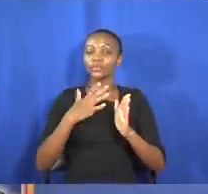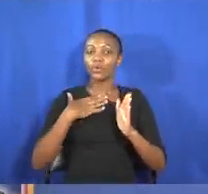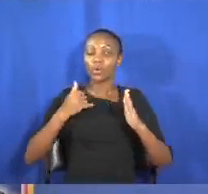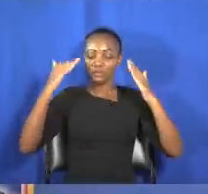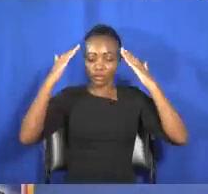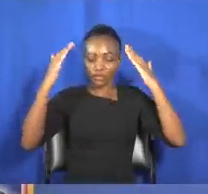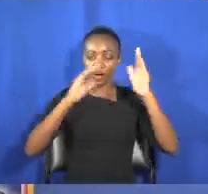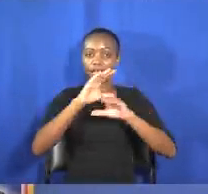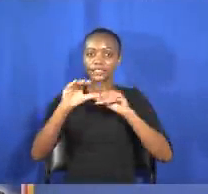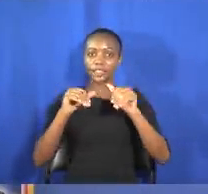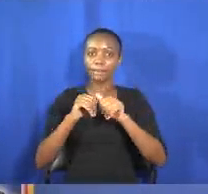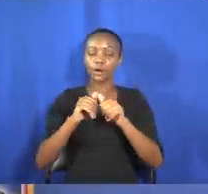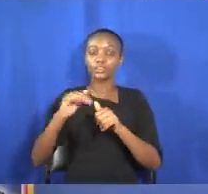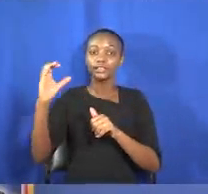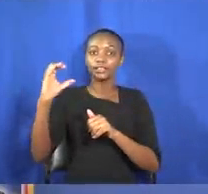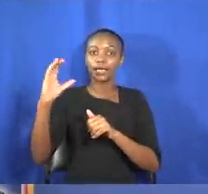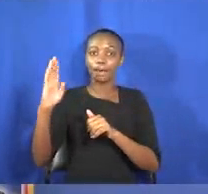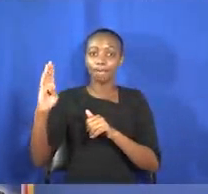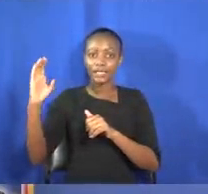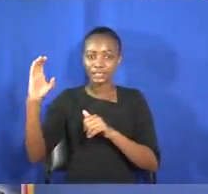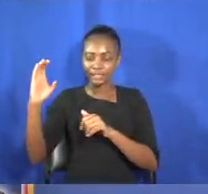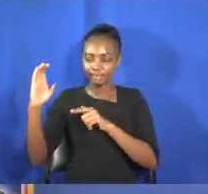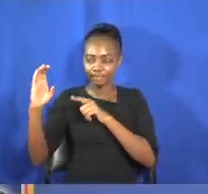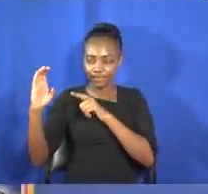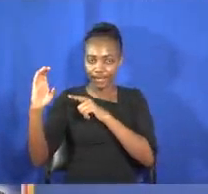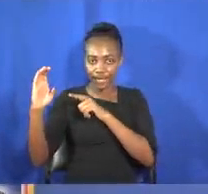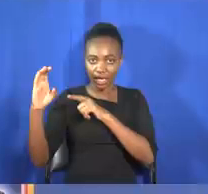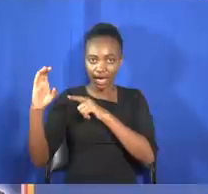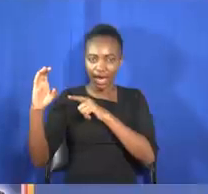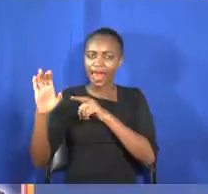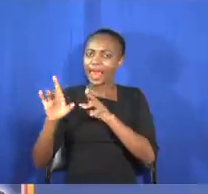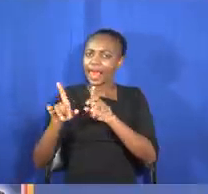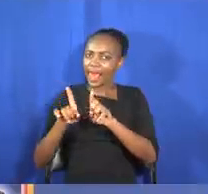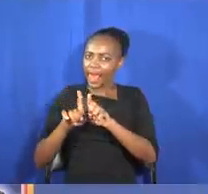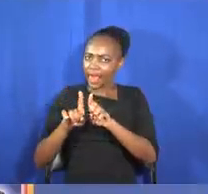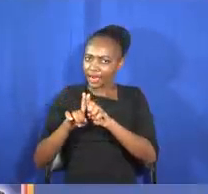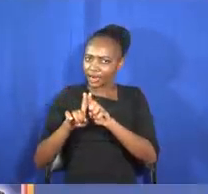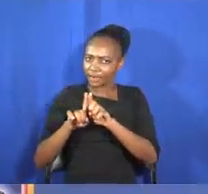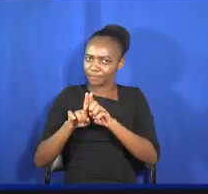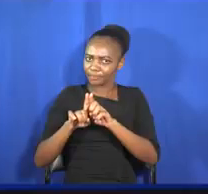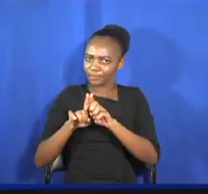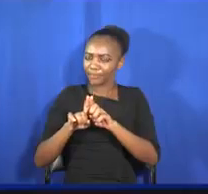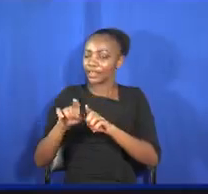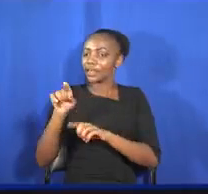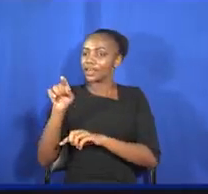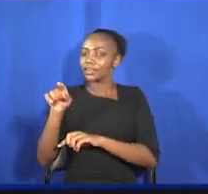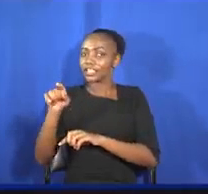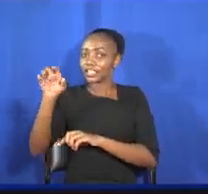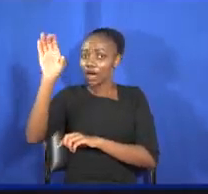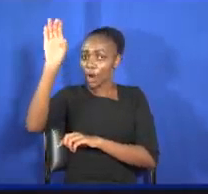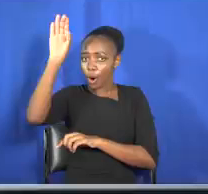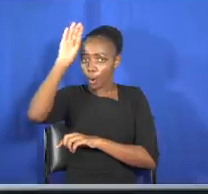are going to look at competency-based curriculum, CBC. So we want to look at